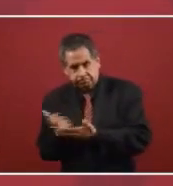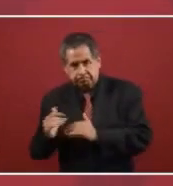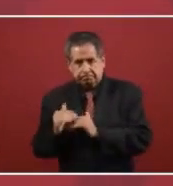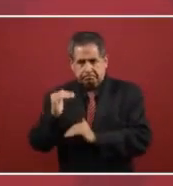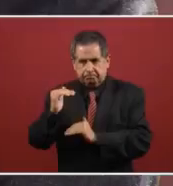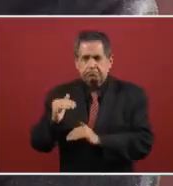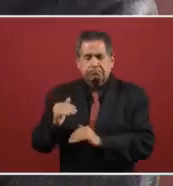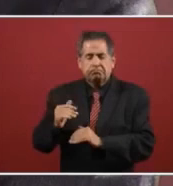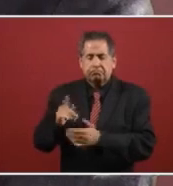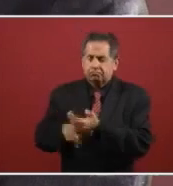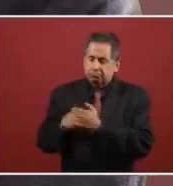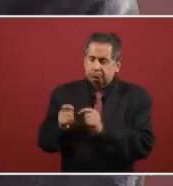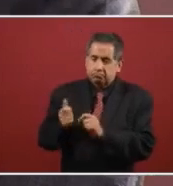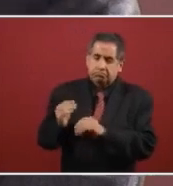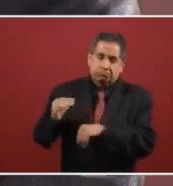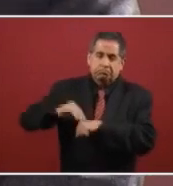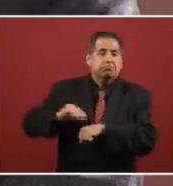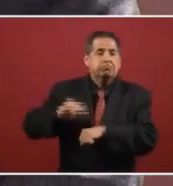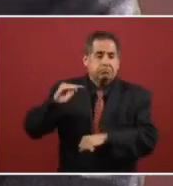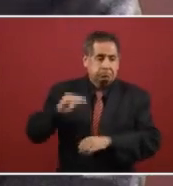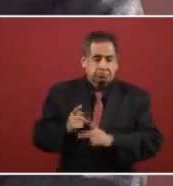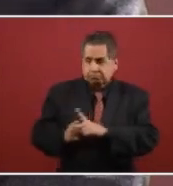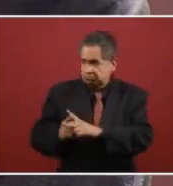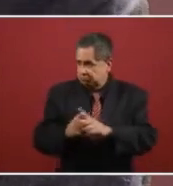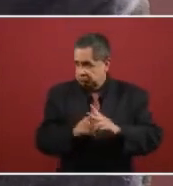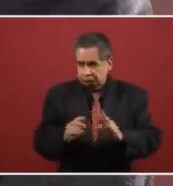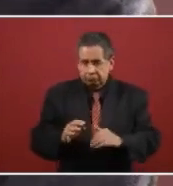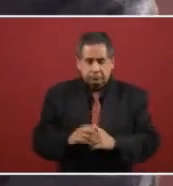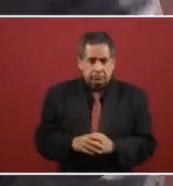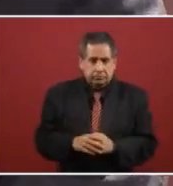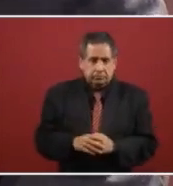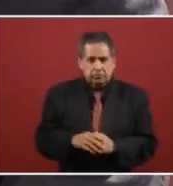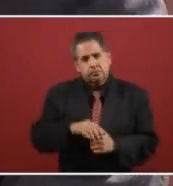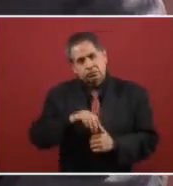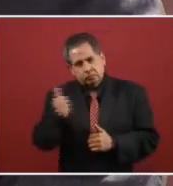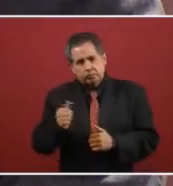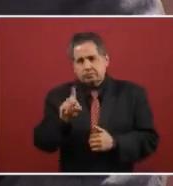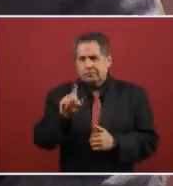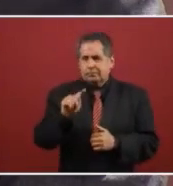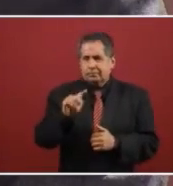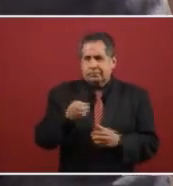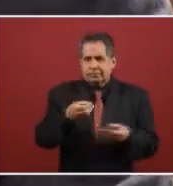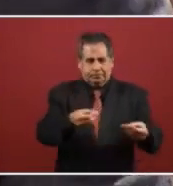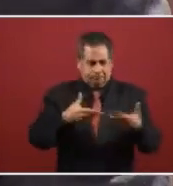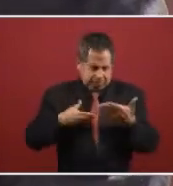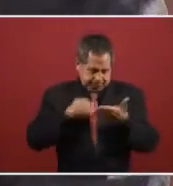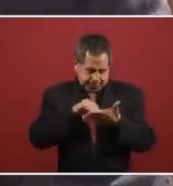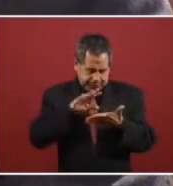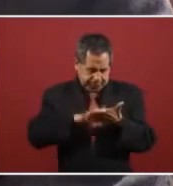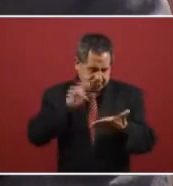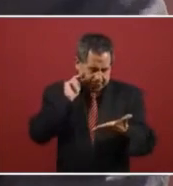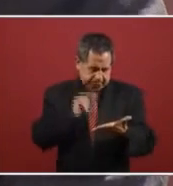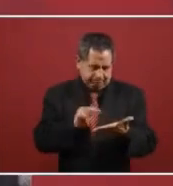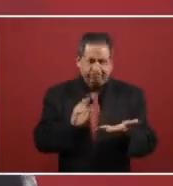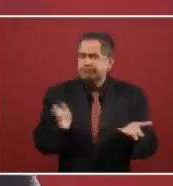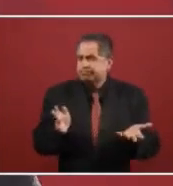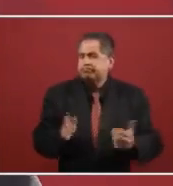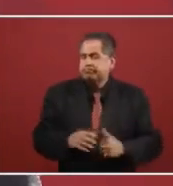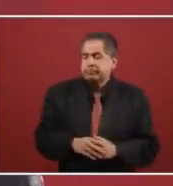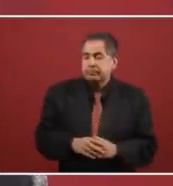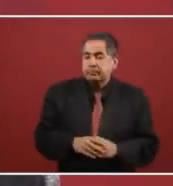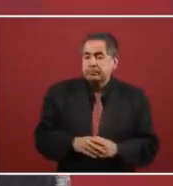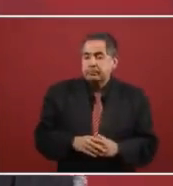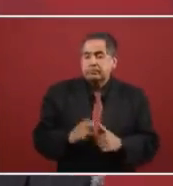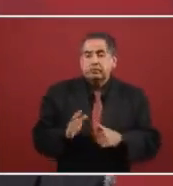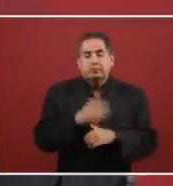salary promedio. or the median Y otros datos. and other data, Porque because